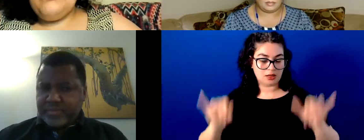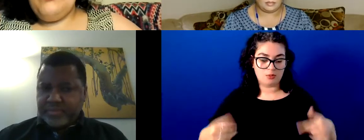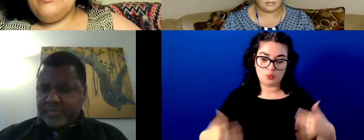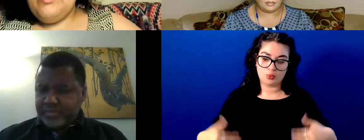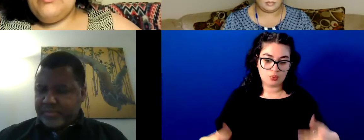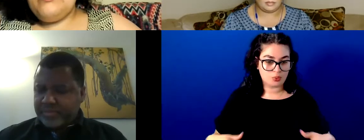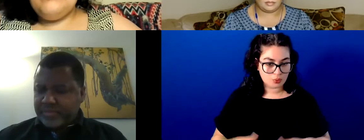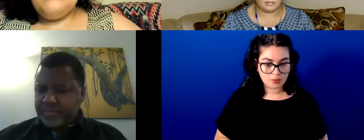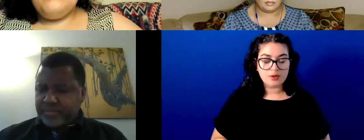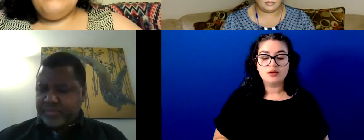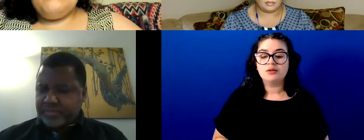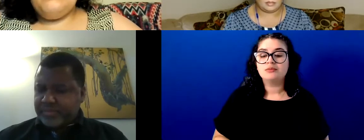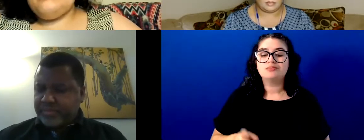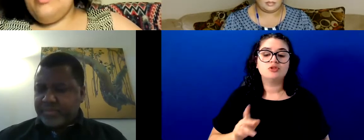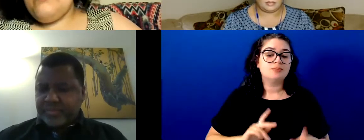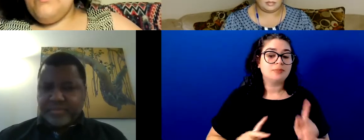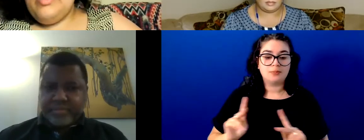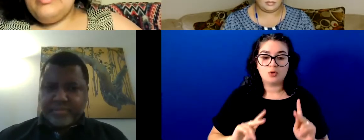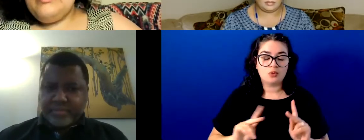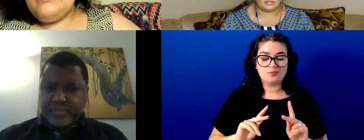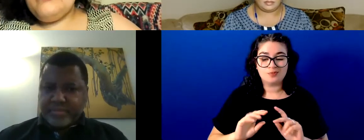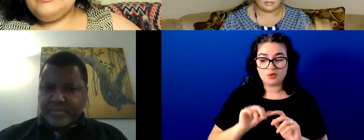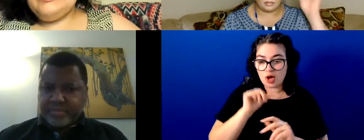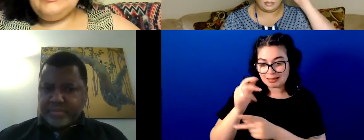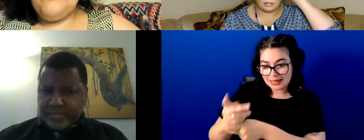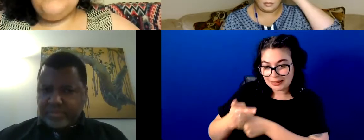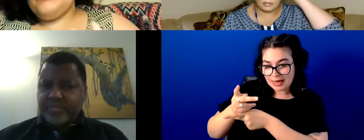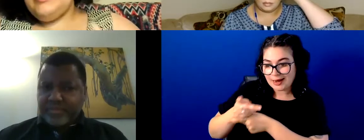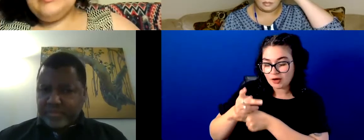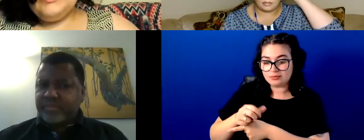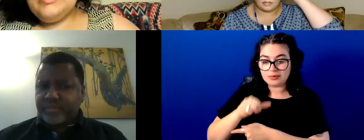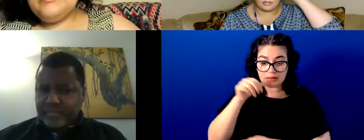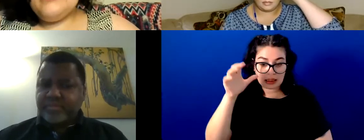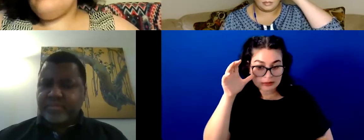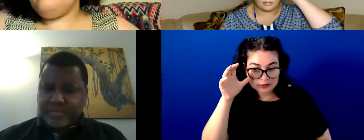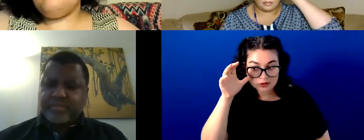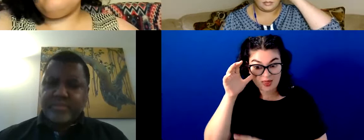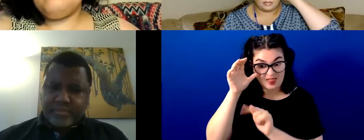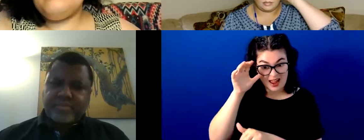people unheard and uncared for, which in itself can be very challenging.